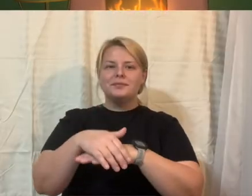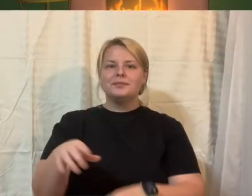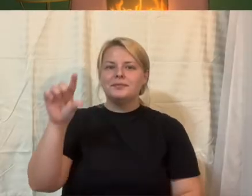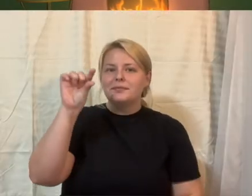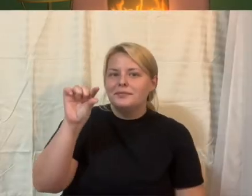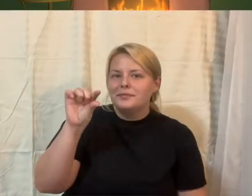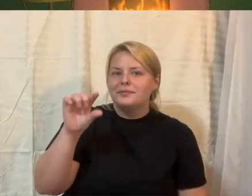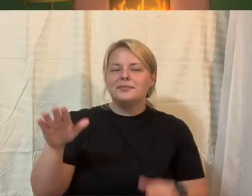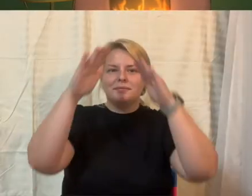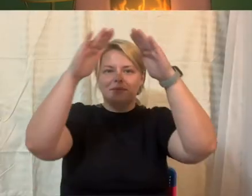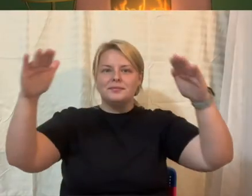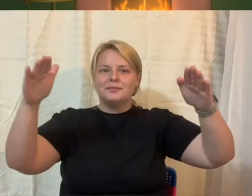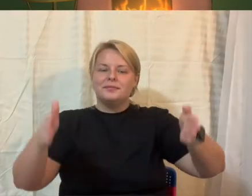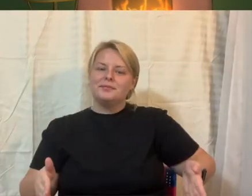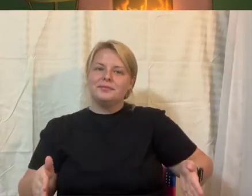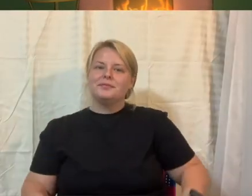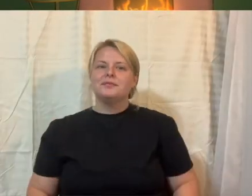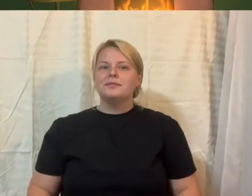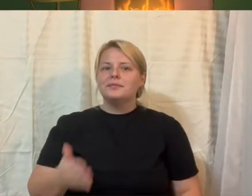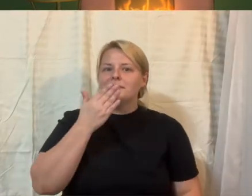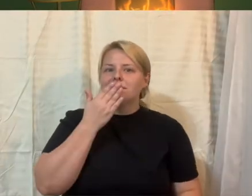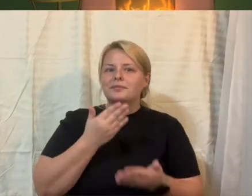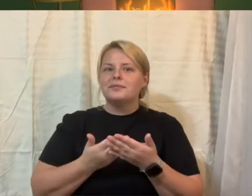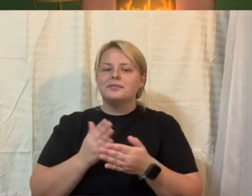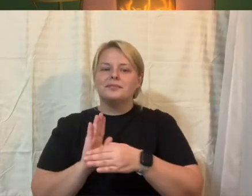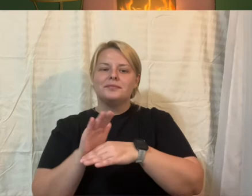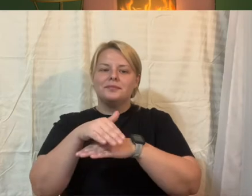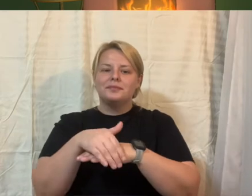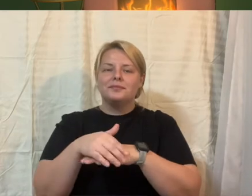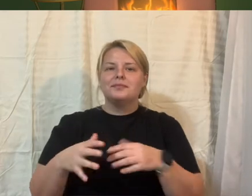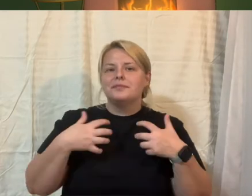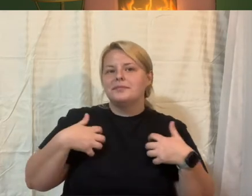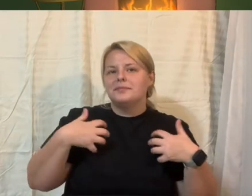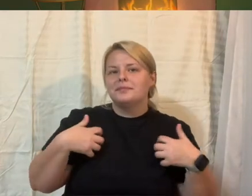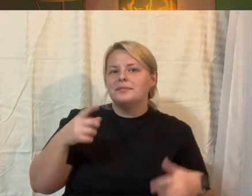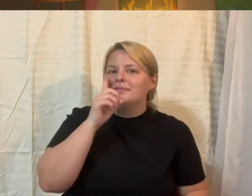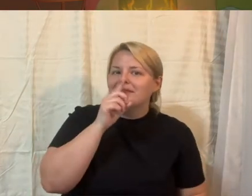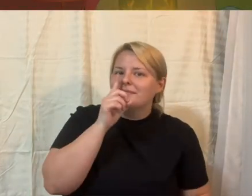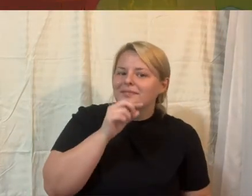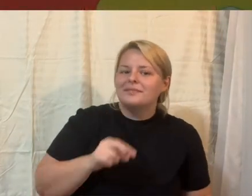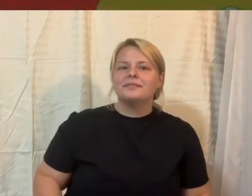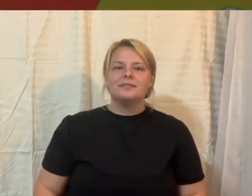Good night, little house. And good night, little mouse.